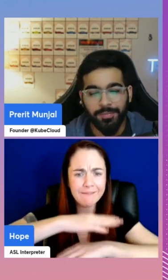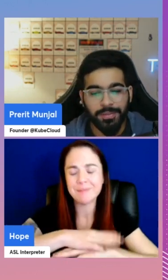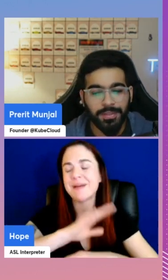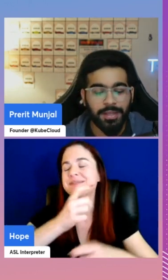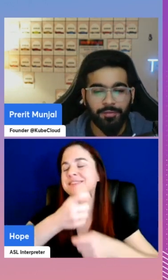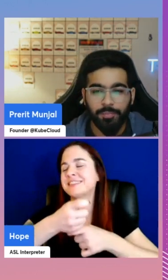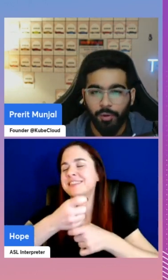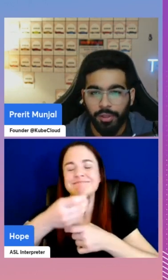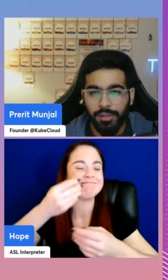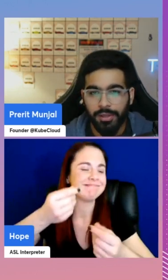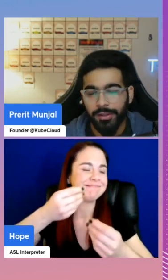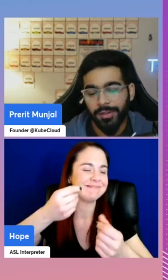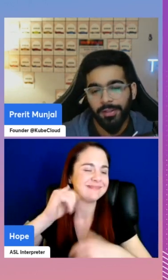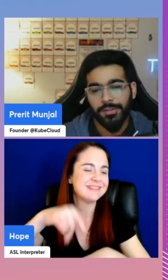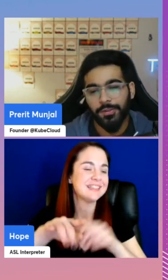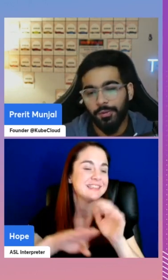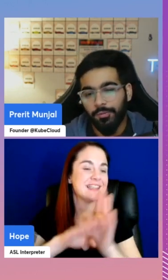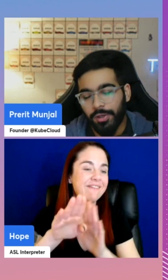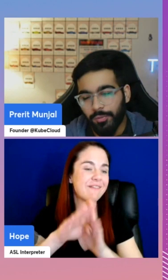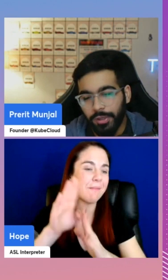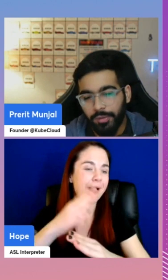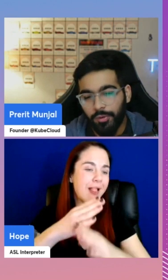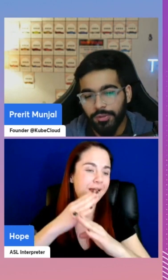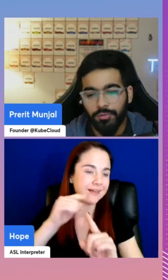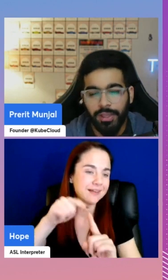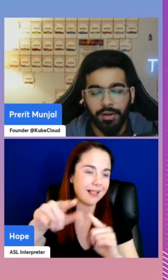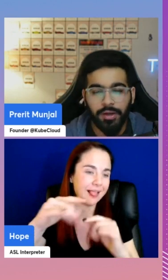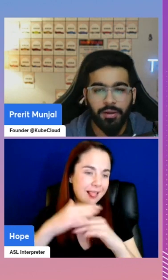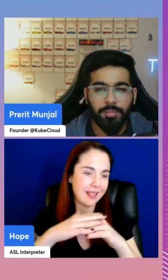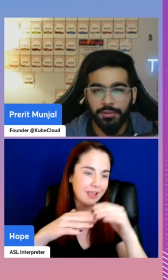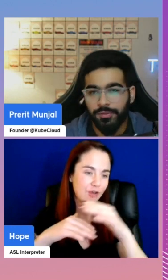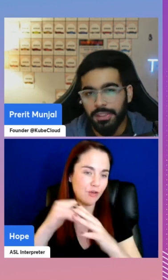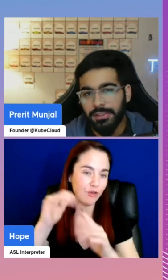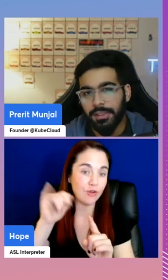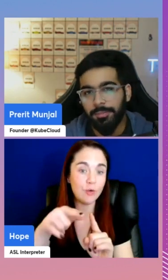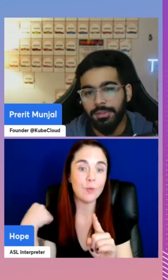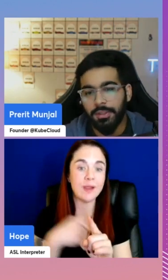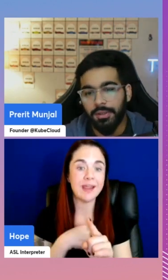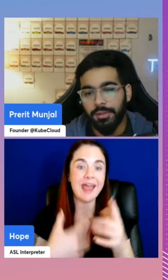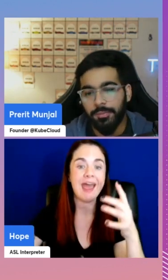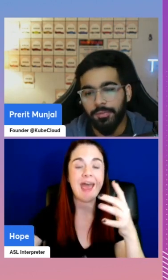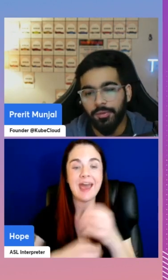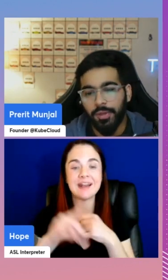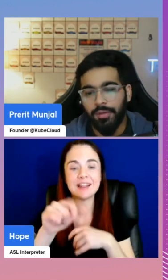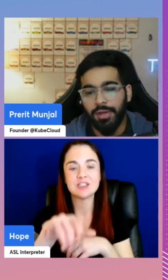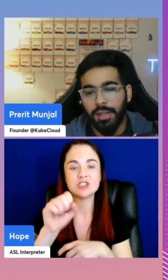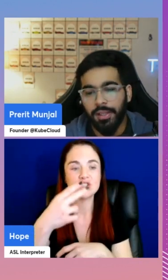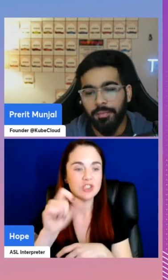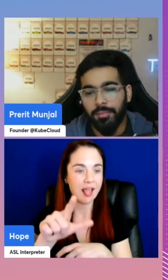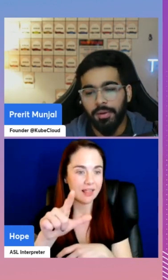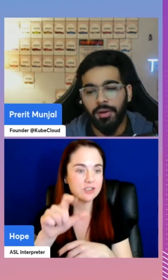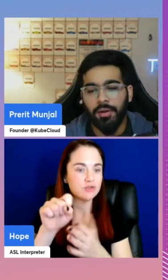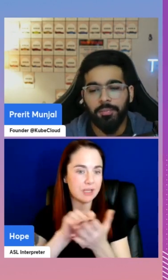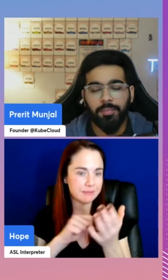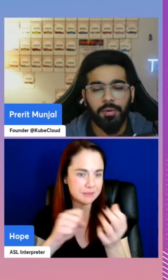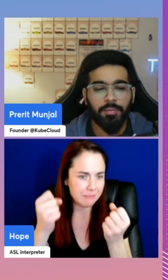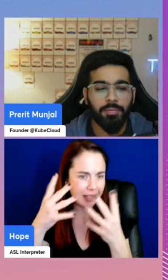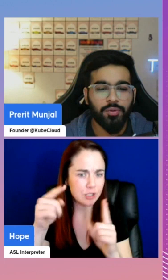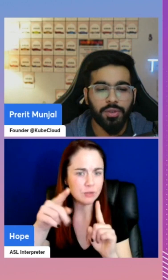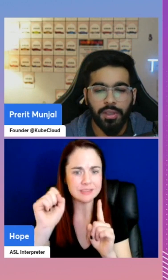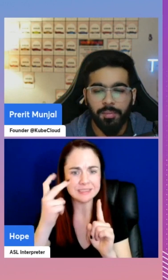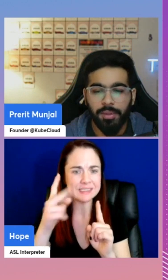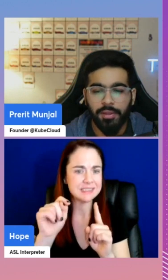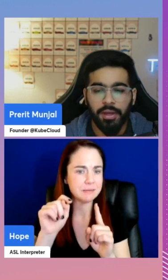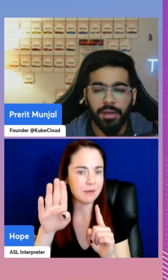is the Terraform blocking layer. So what we did was we added a bunch of shell scripts. So every time